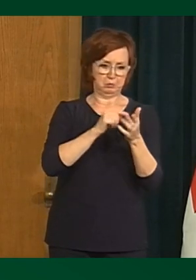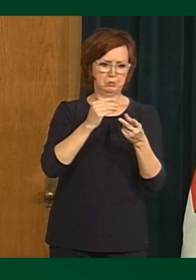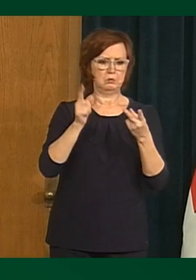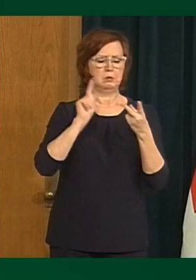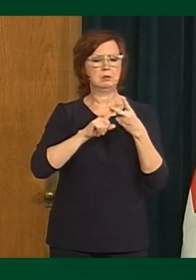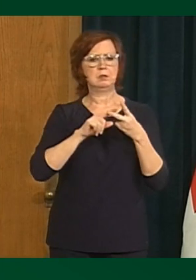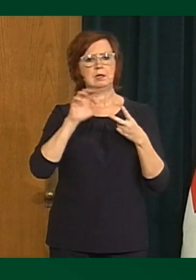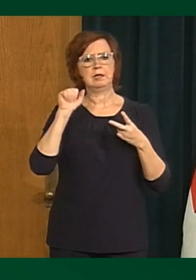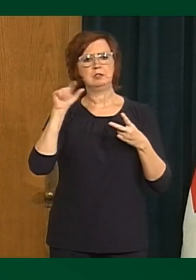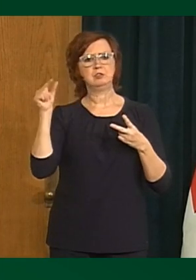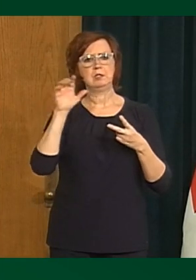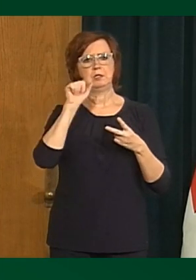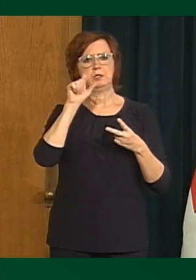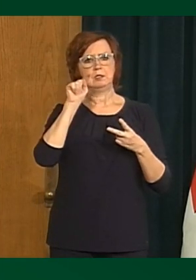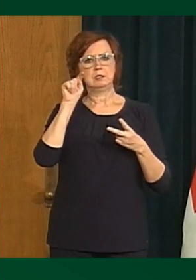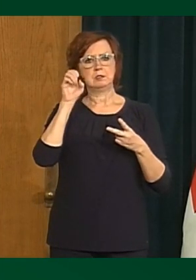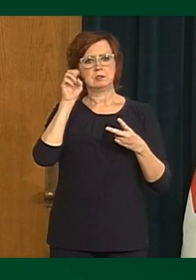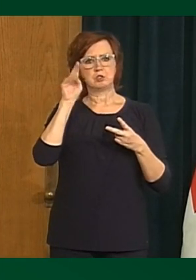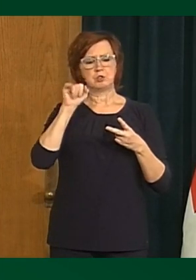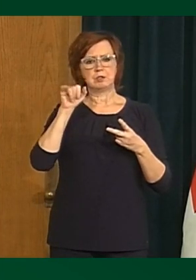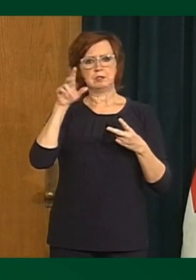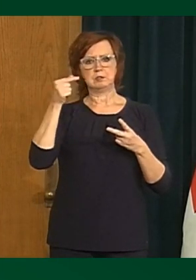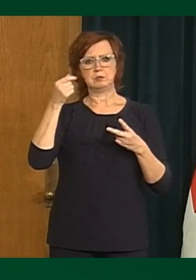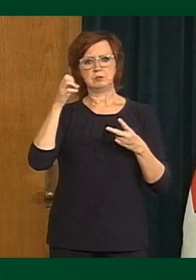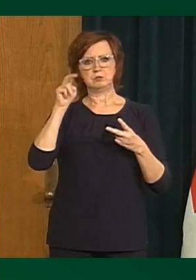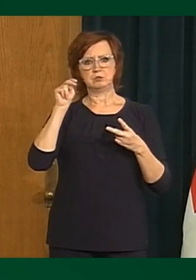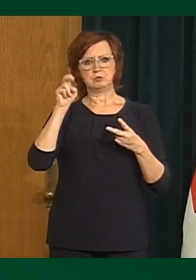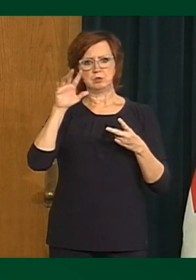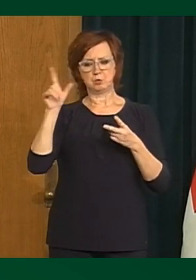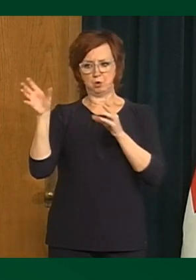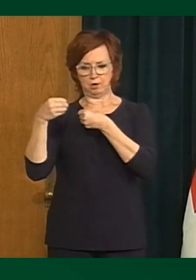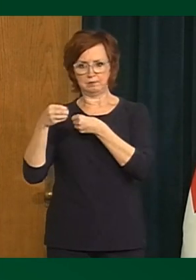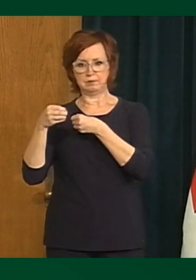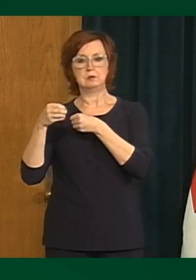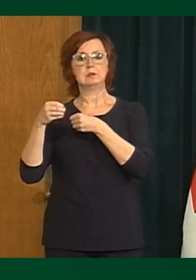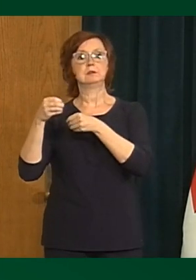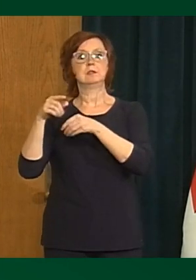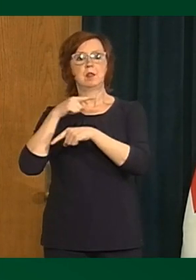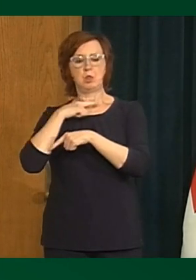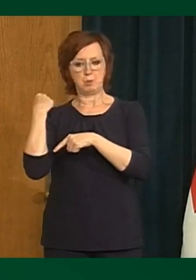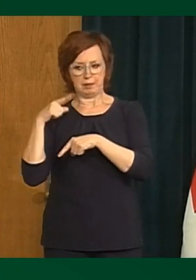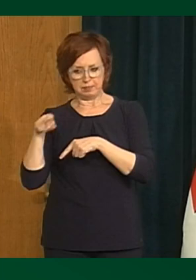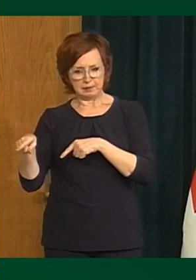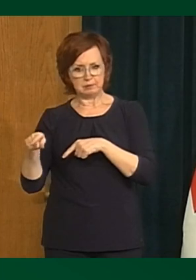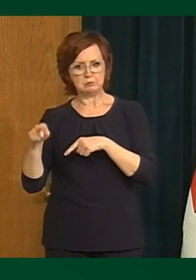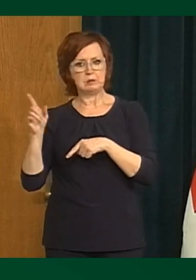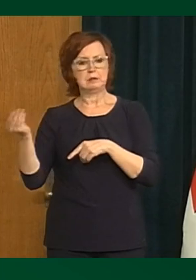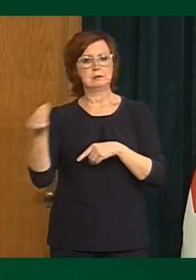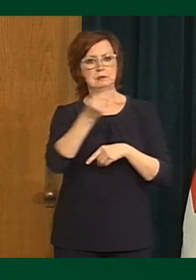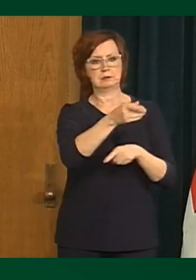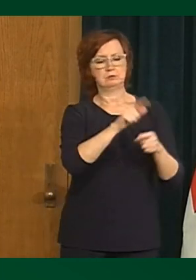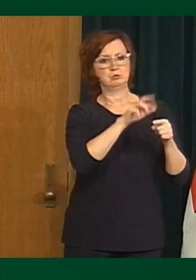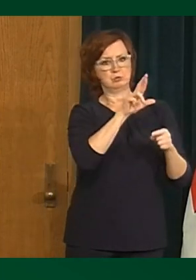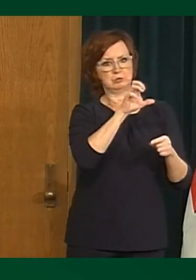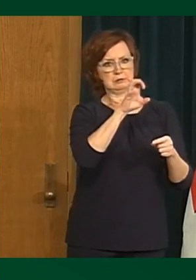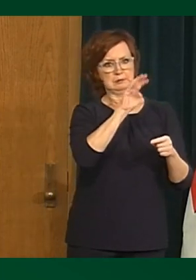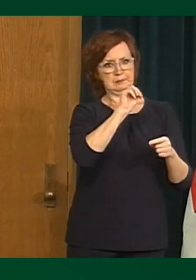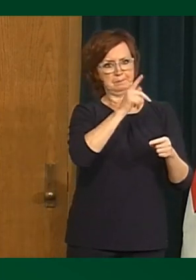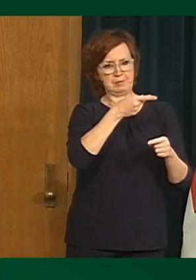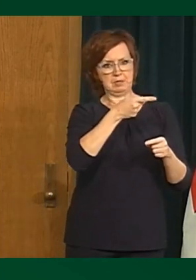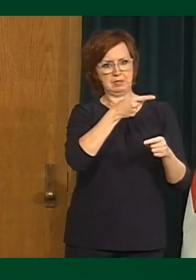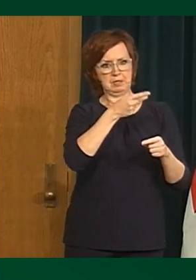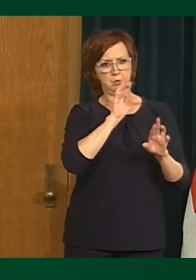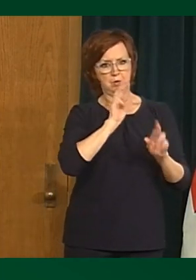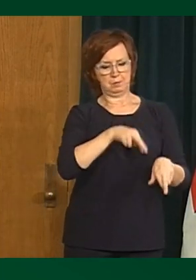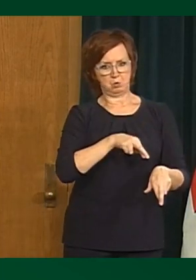which he immediately passed on to the RCMP. And that is very unfortunate and alarming that